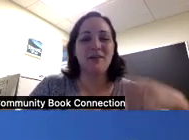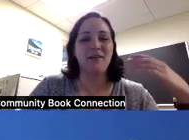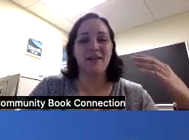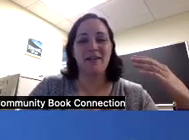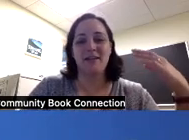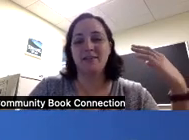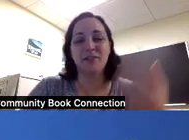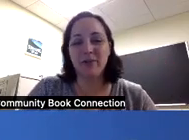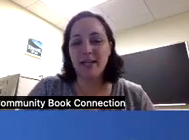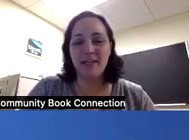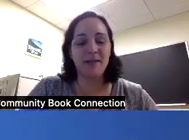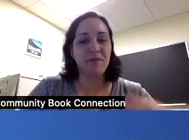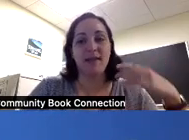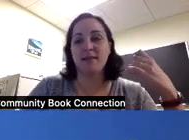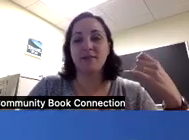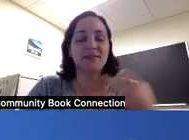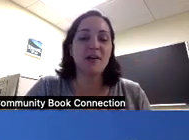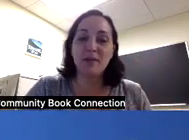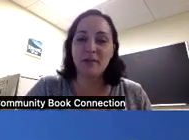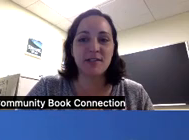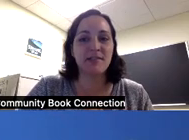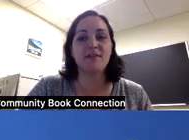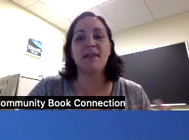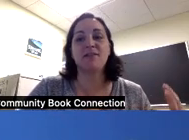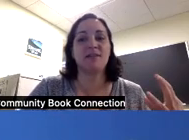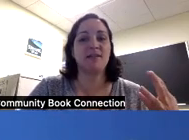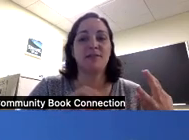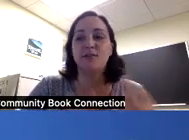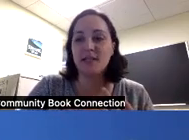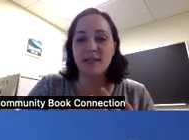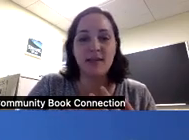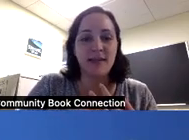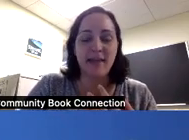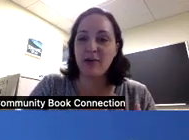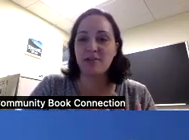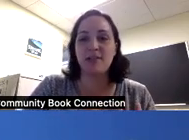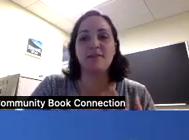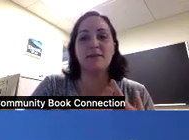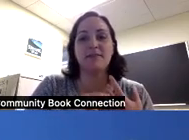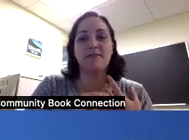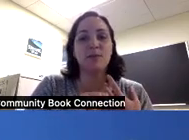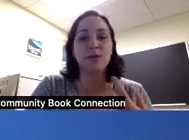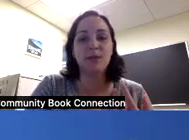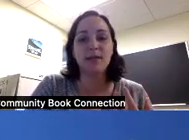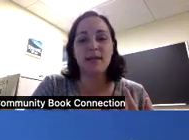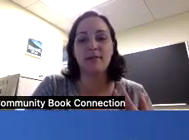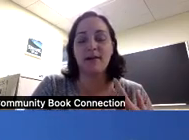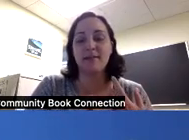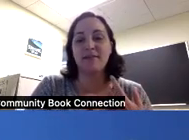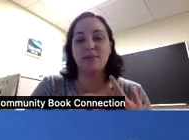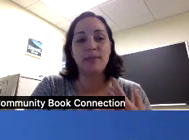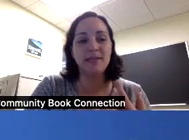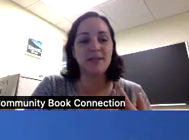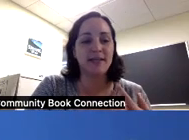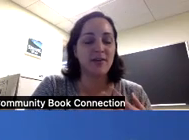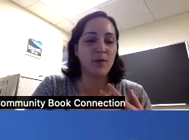here, that it's deteriorating. It could dissolve with ocean acidification. It's losing its algae because of global warming and causing